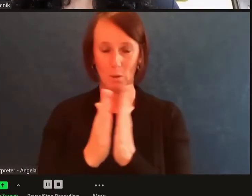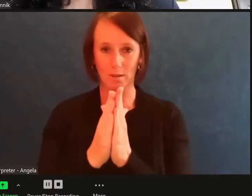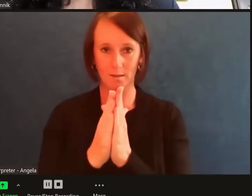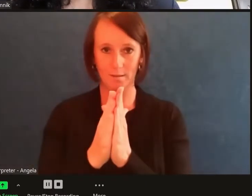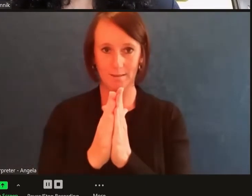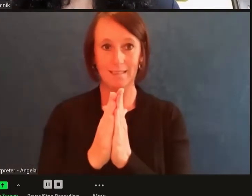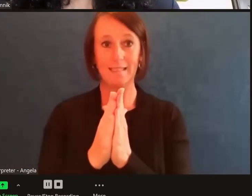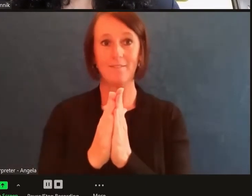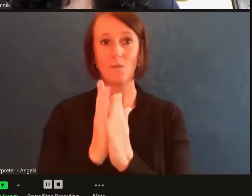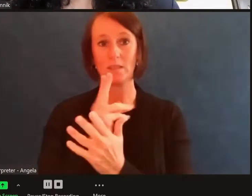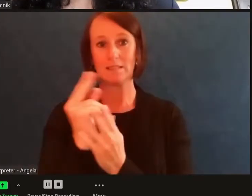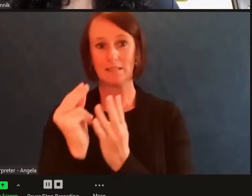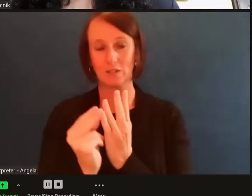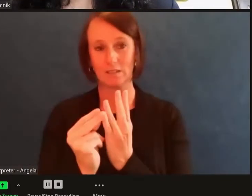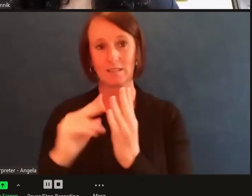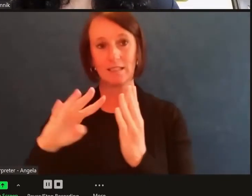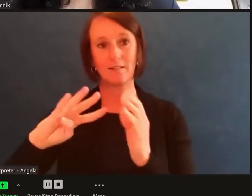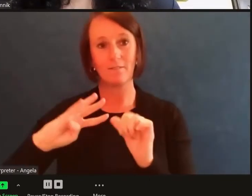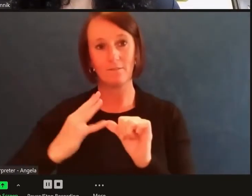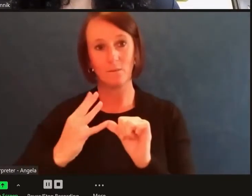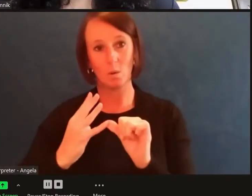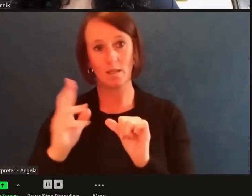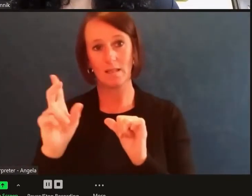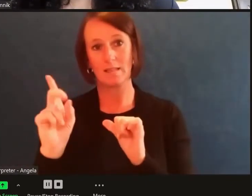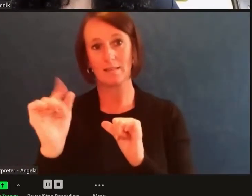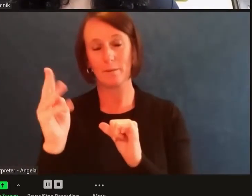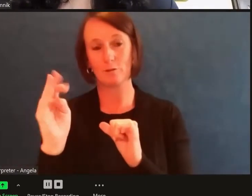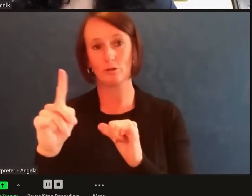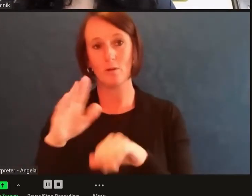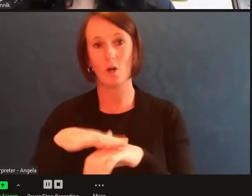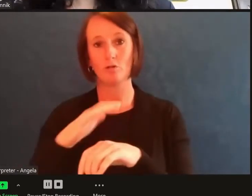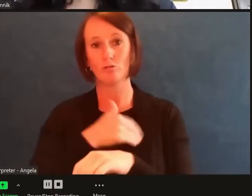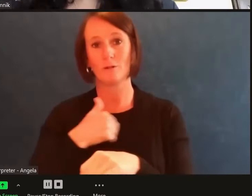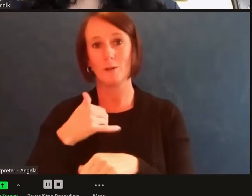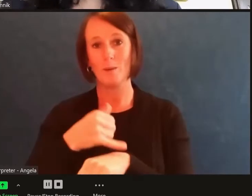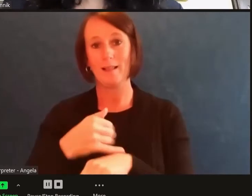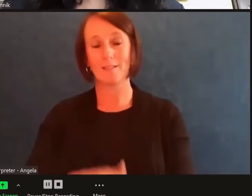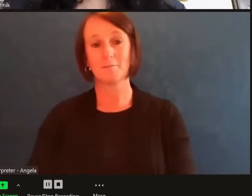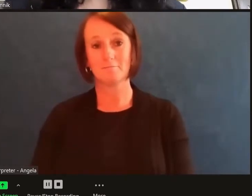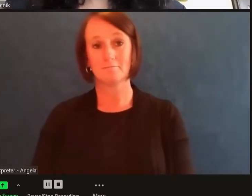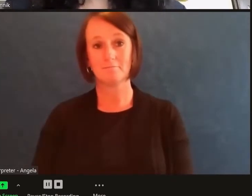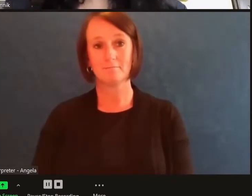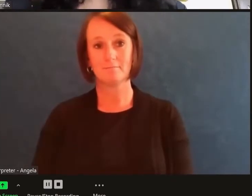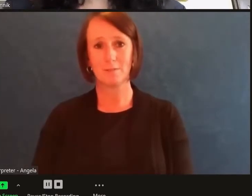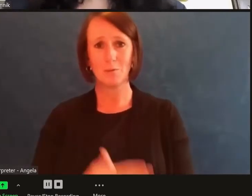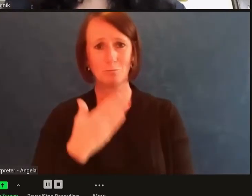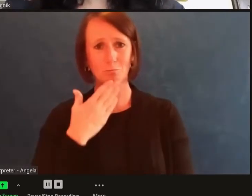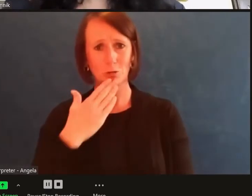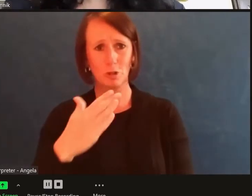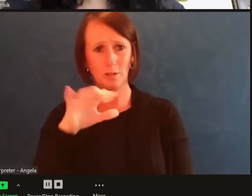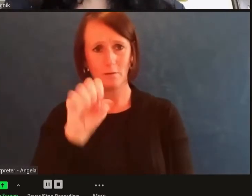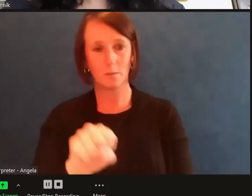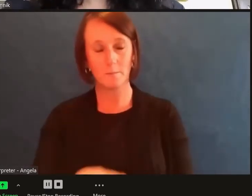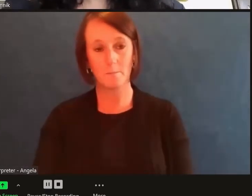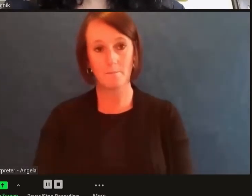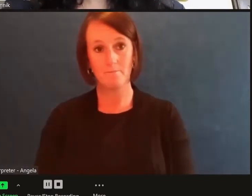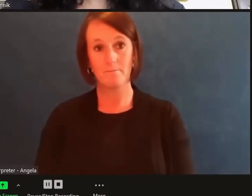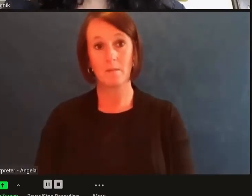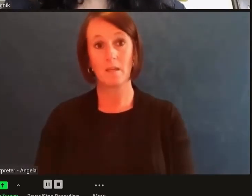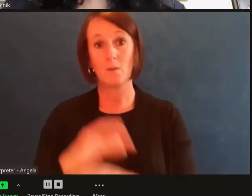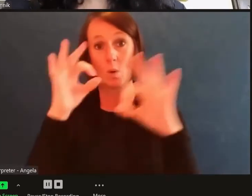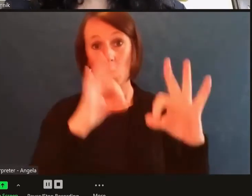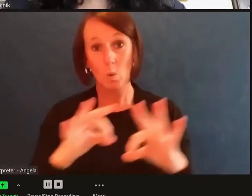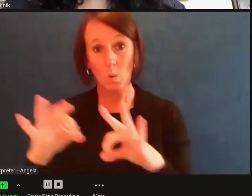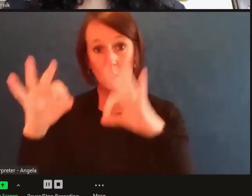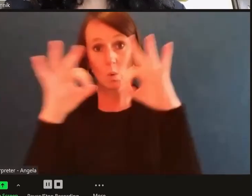is called Fourth Dimension, and that's set on Toronto Island. So that was very observant of you, Marcus. If you go on Google Maps and